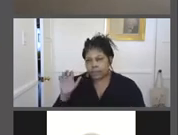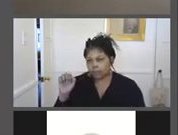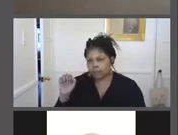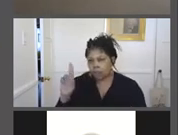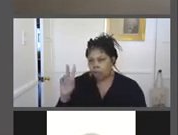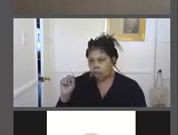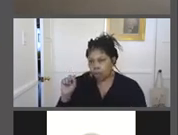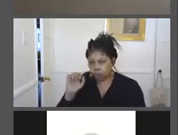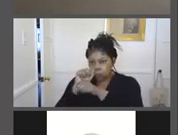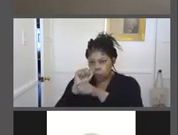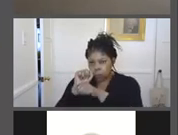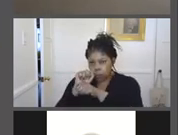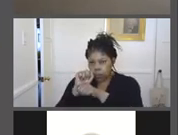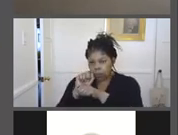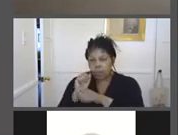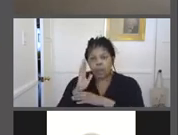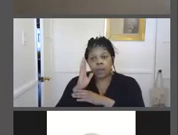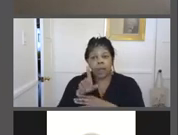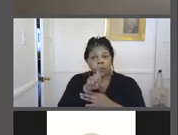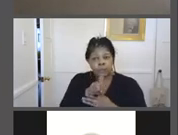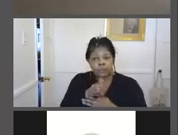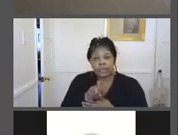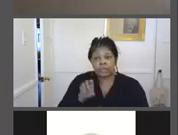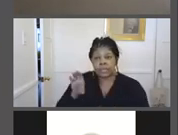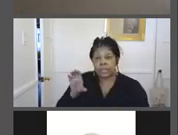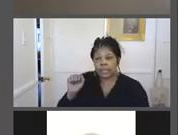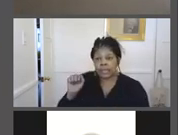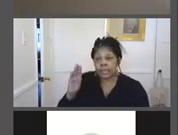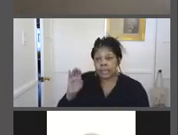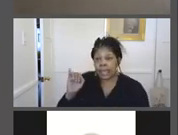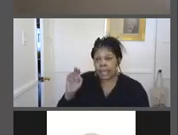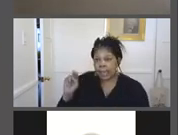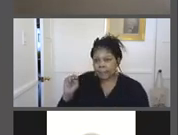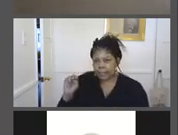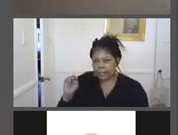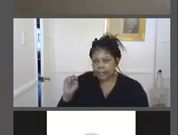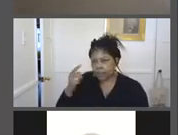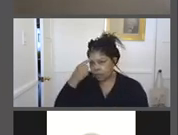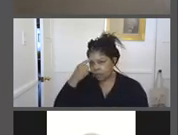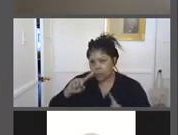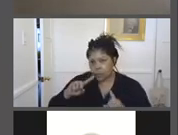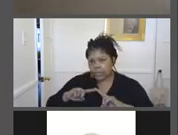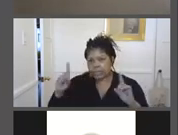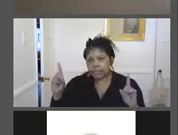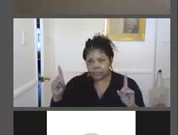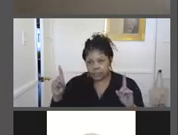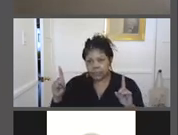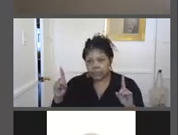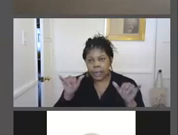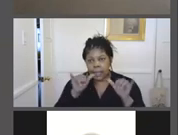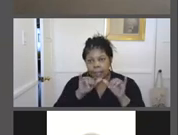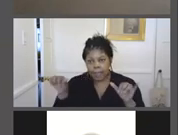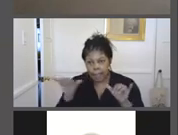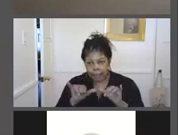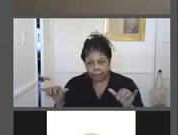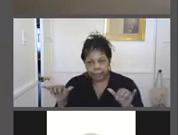I will need the cabin for another pattern brush when I add that, but I want this to be behind the